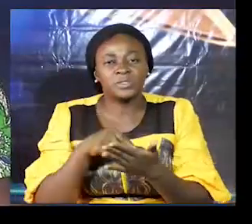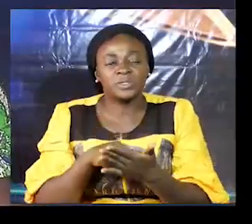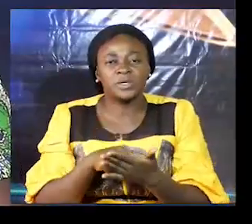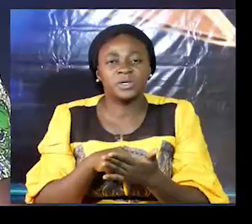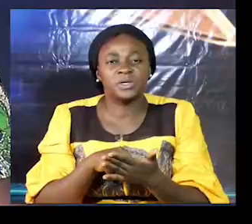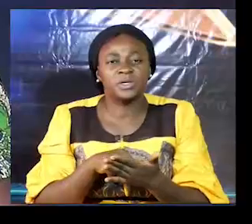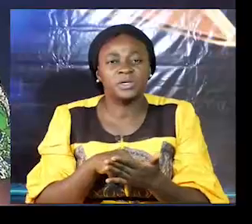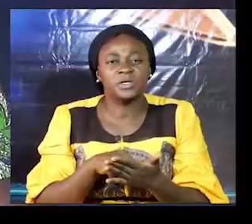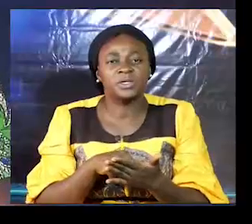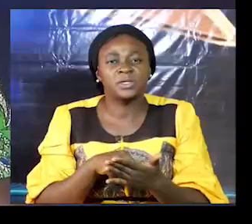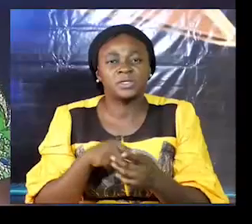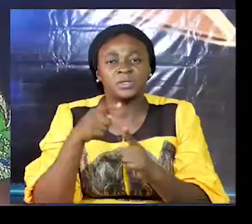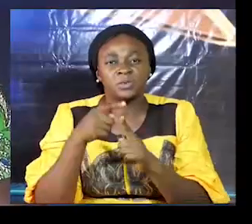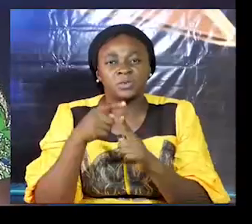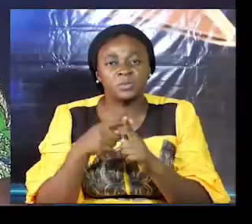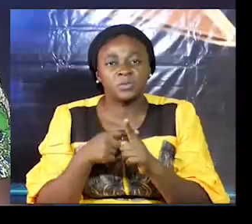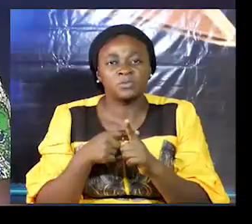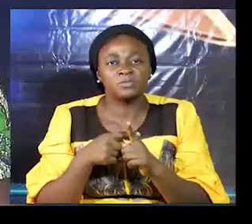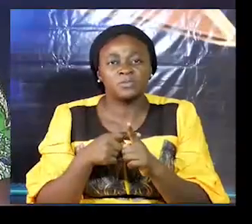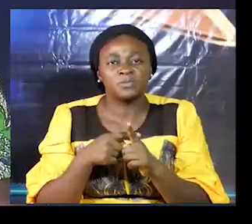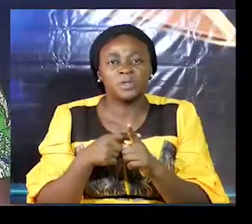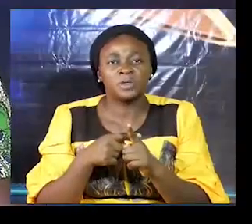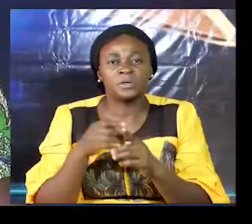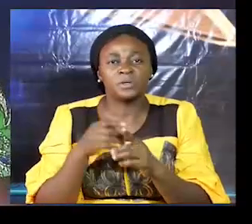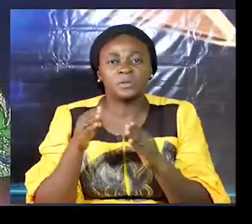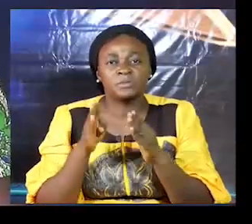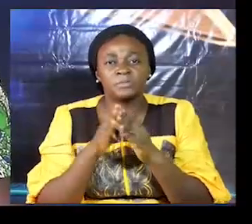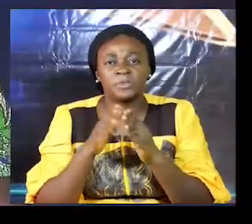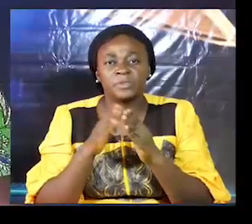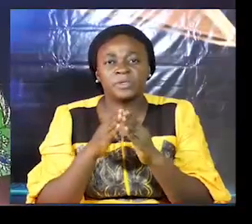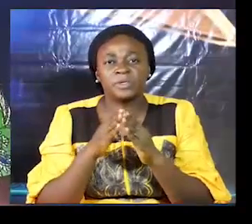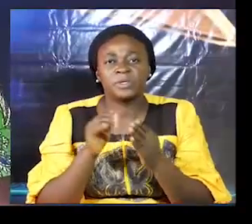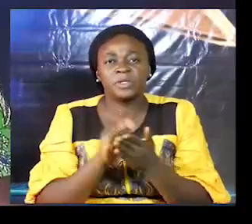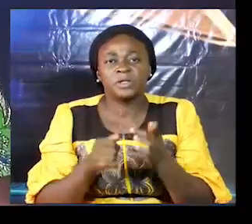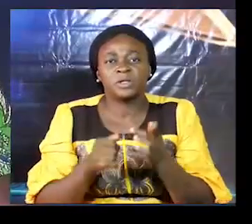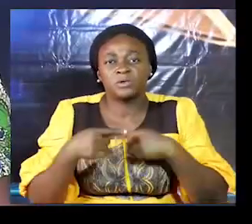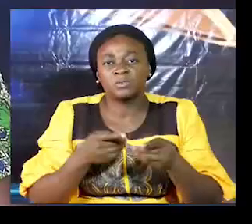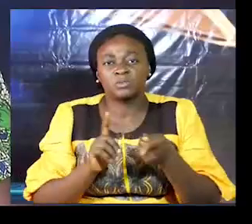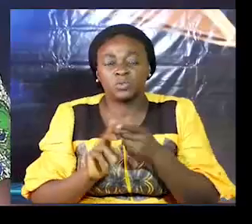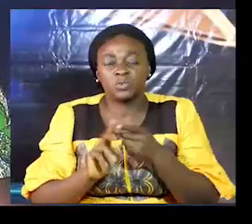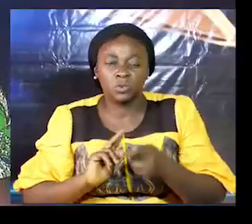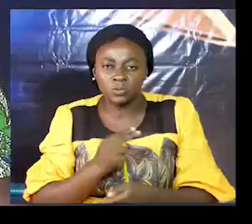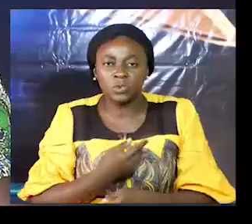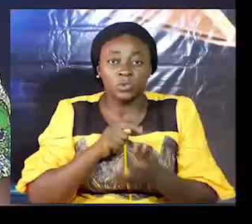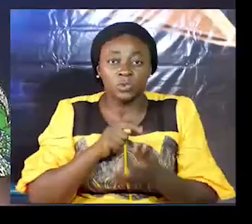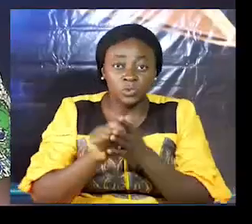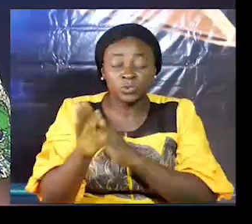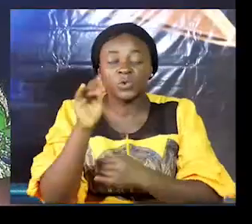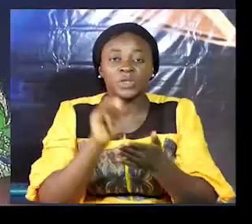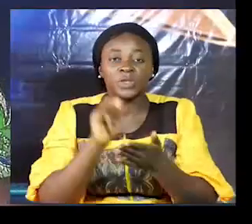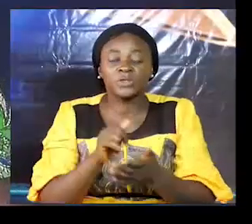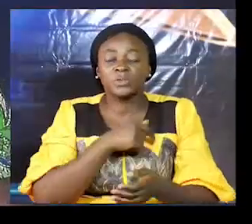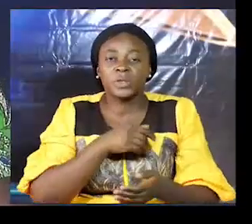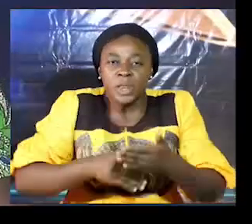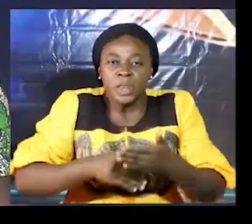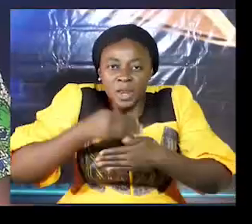this month's version that has come to us. And we trust God that next month will be coming again as we begin to look at the specific